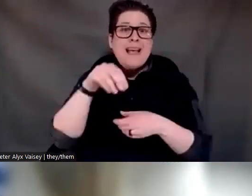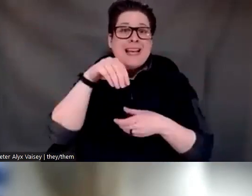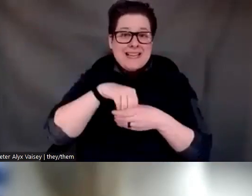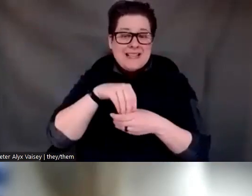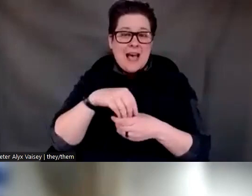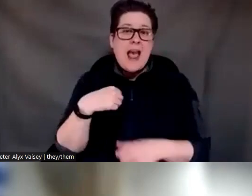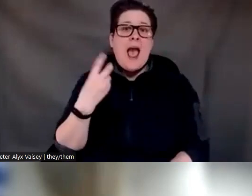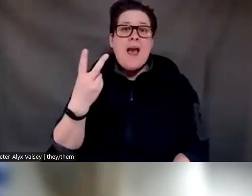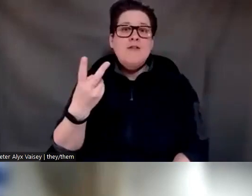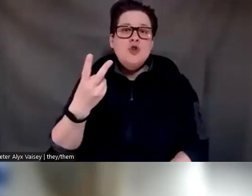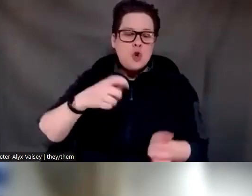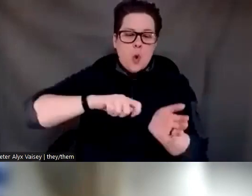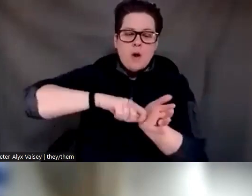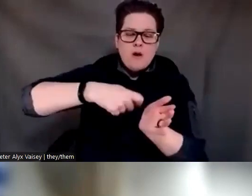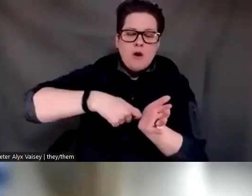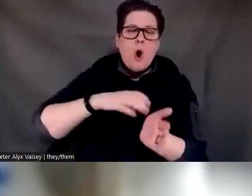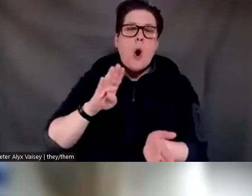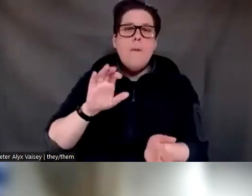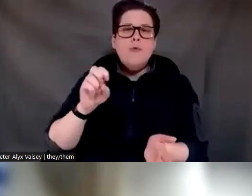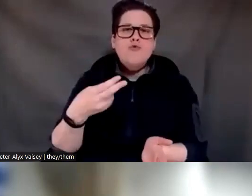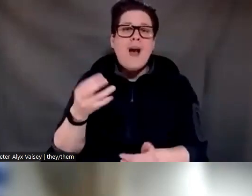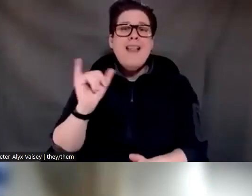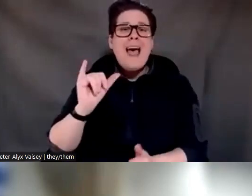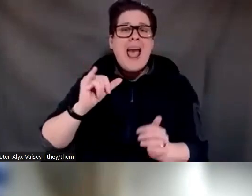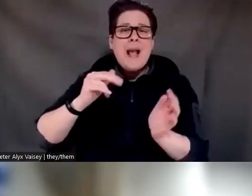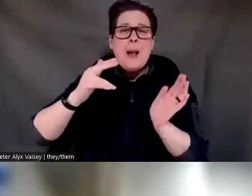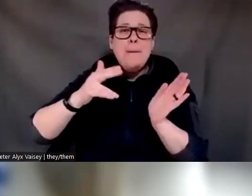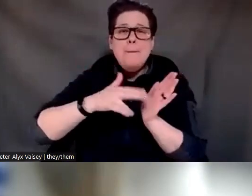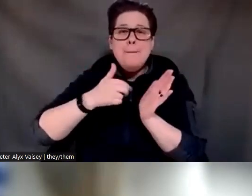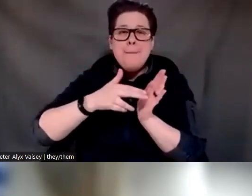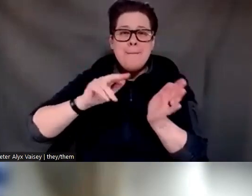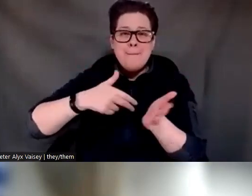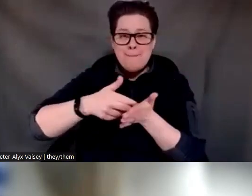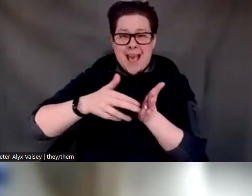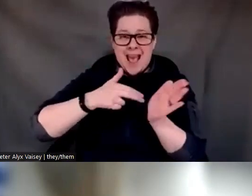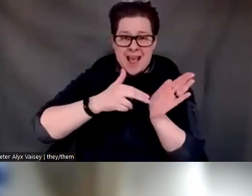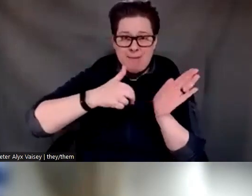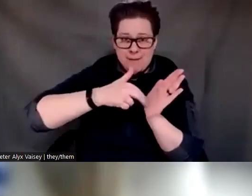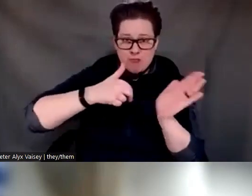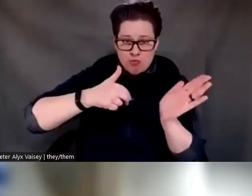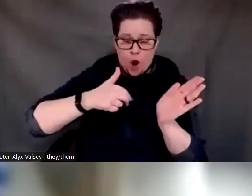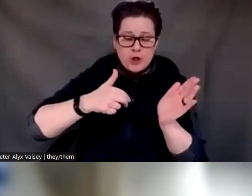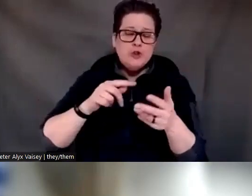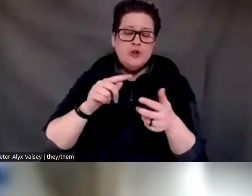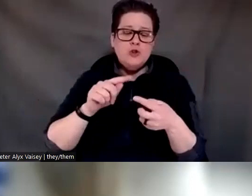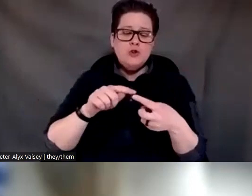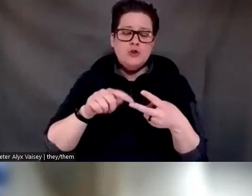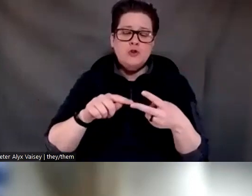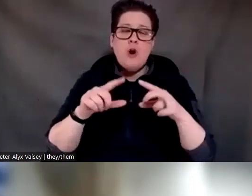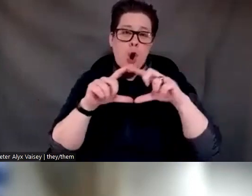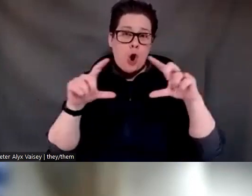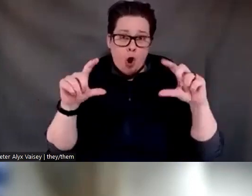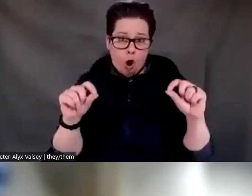2 brushes that look similar to like painting brushes. It comes with a little card that has,